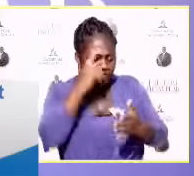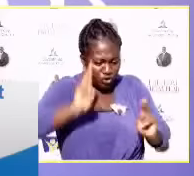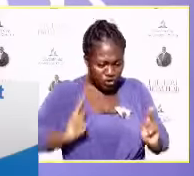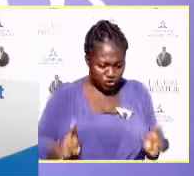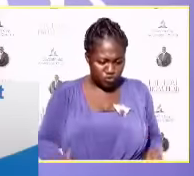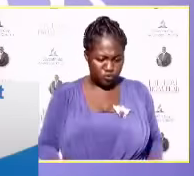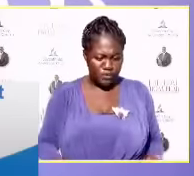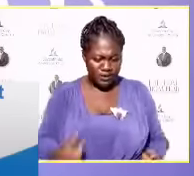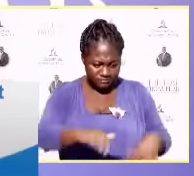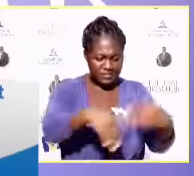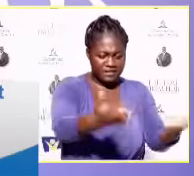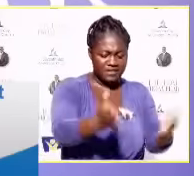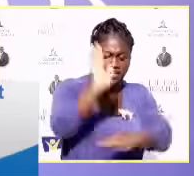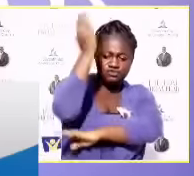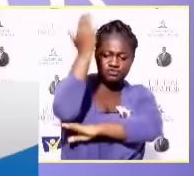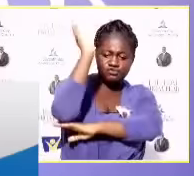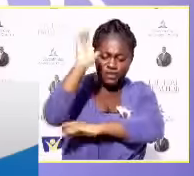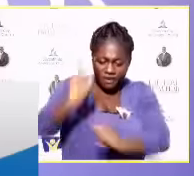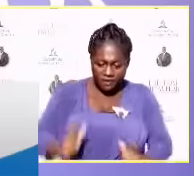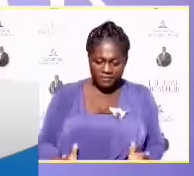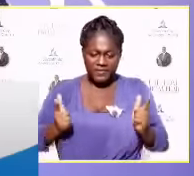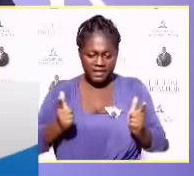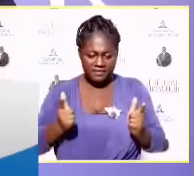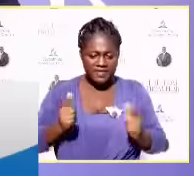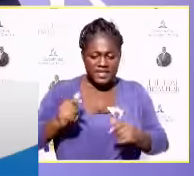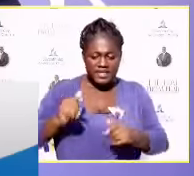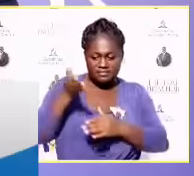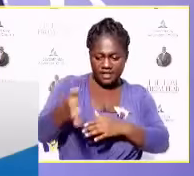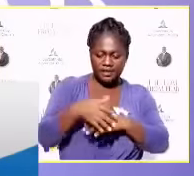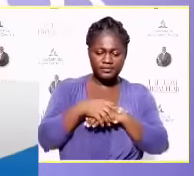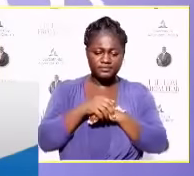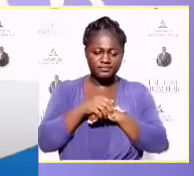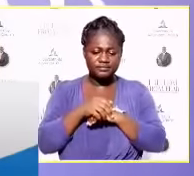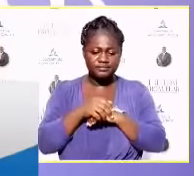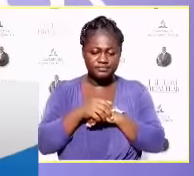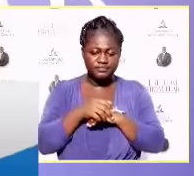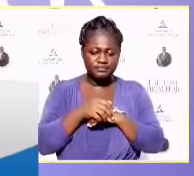The tree of life also in the midst of the garden.